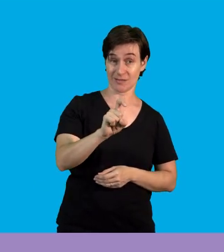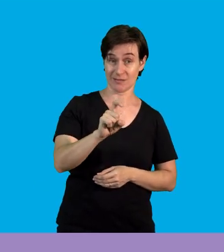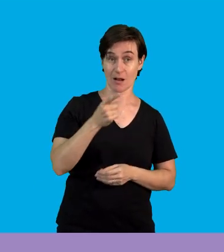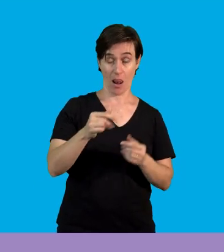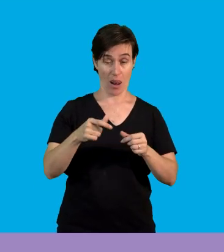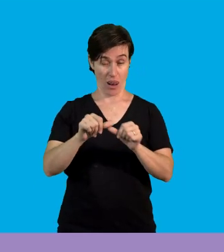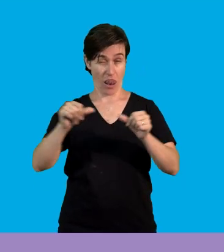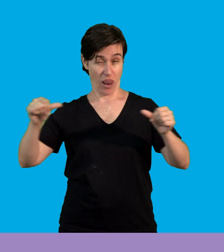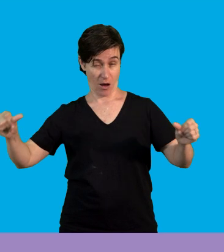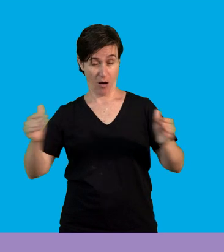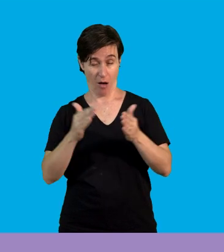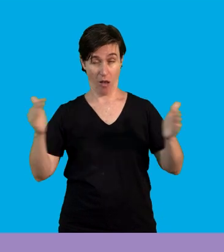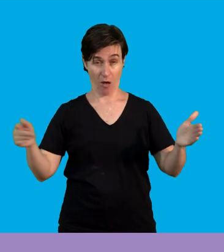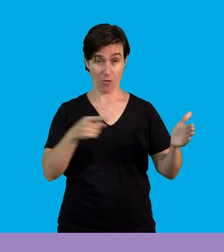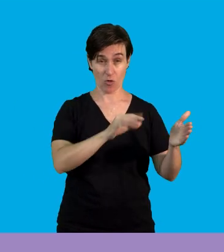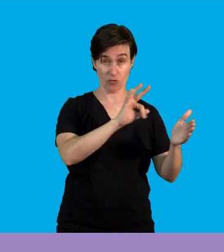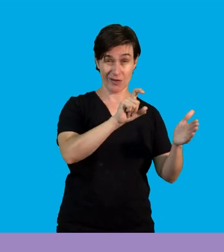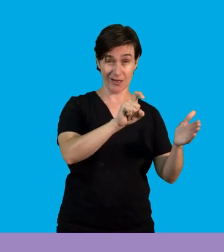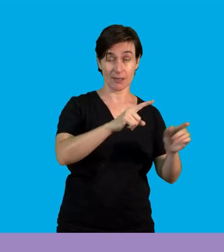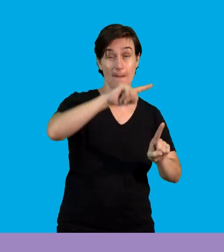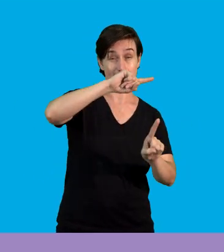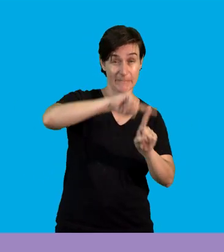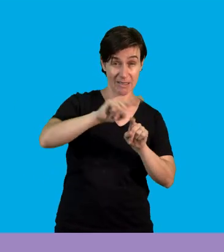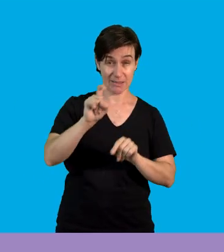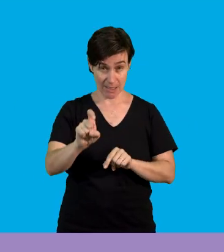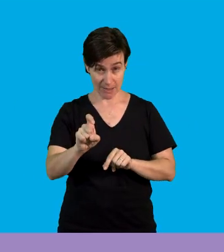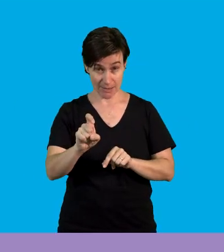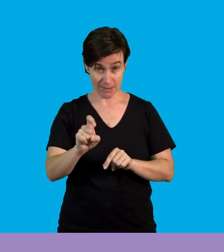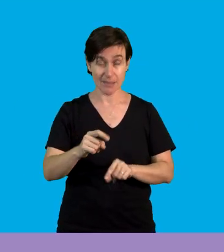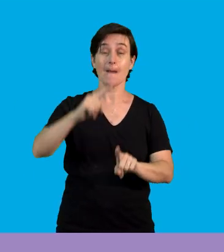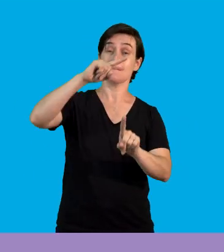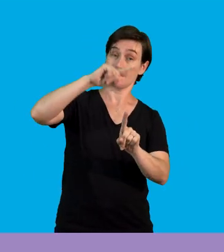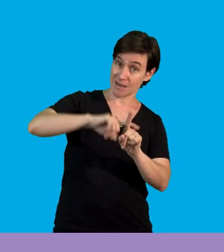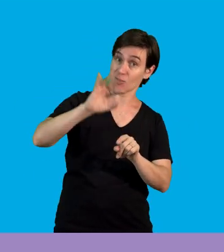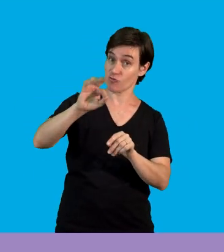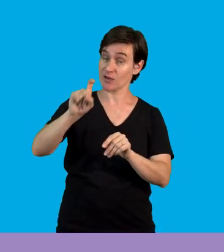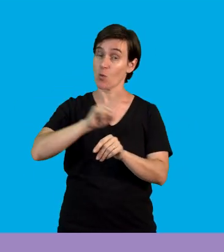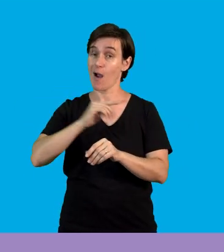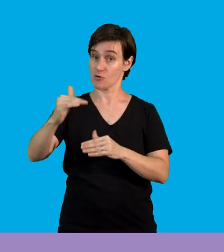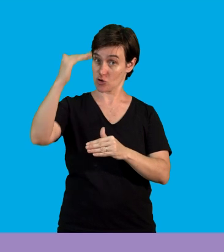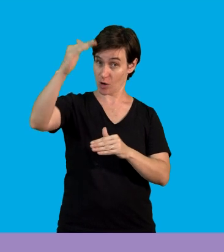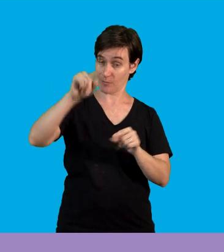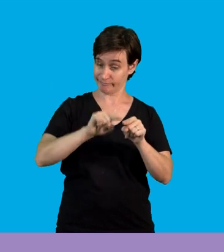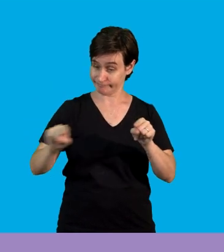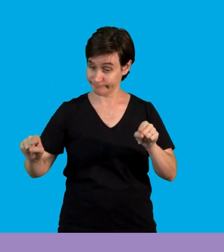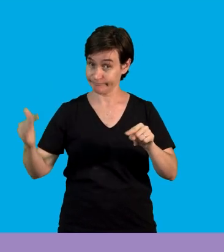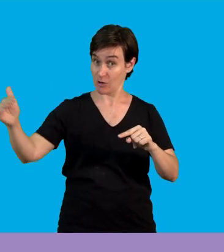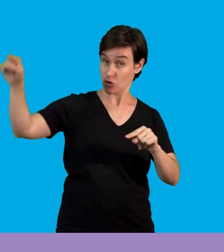3x, which is the longest side, plus x, which is the width, plus 3x, the top